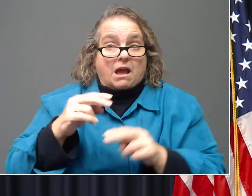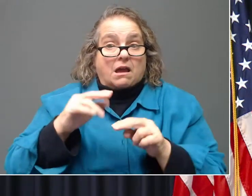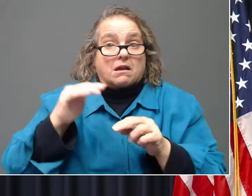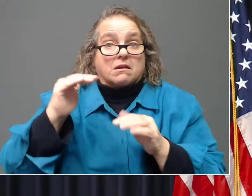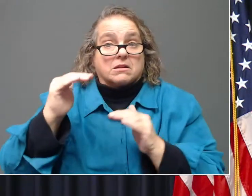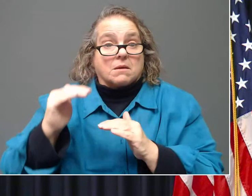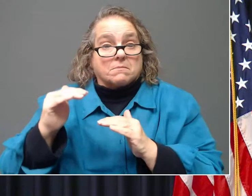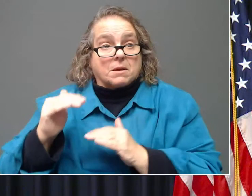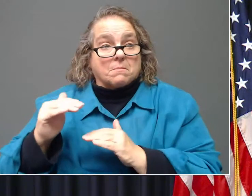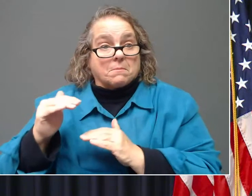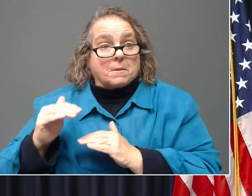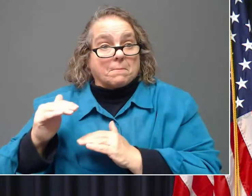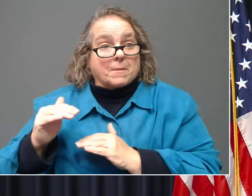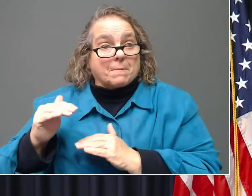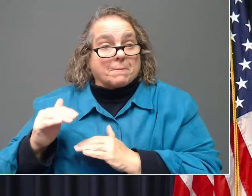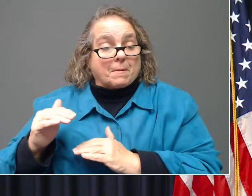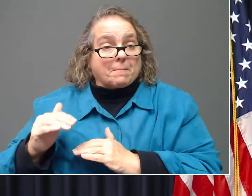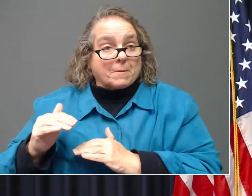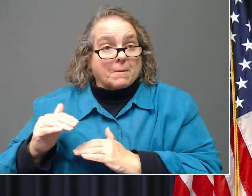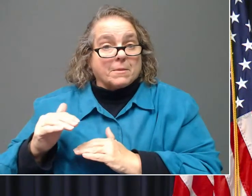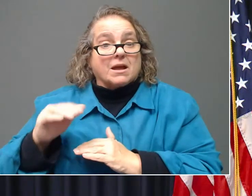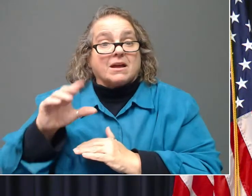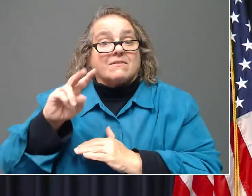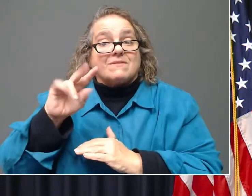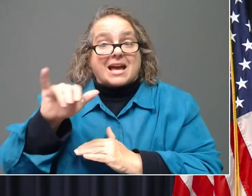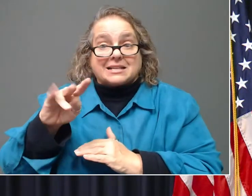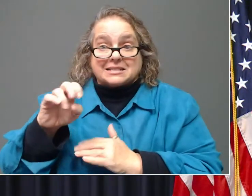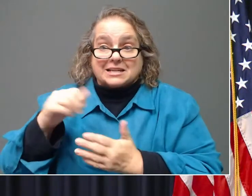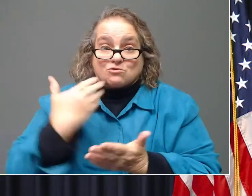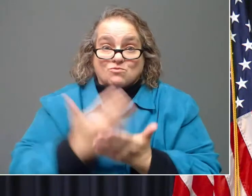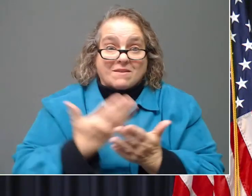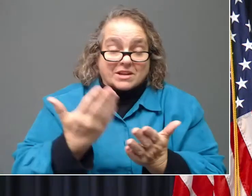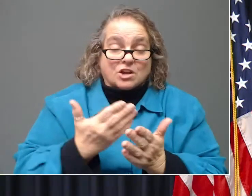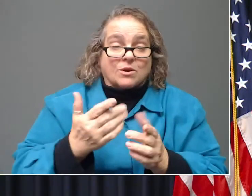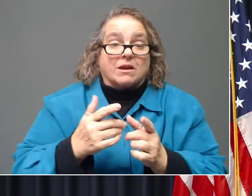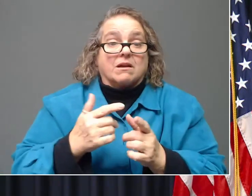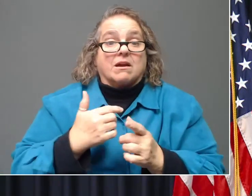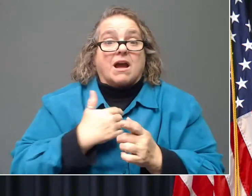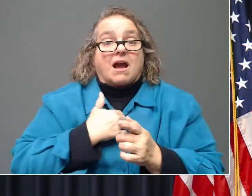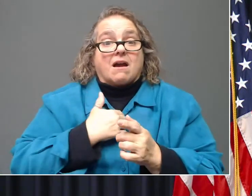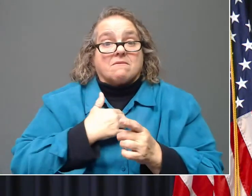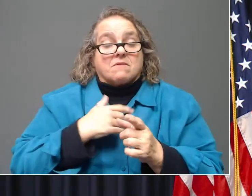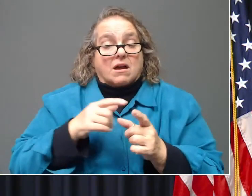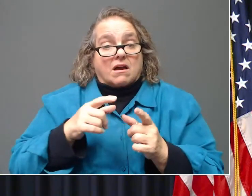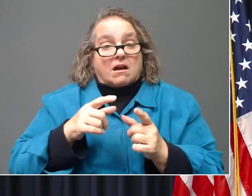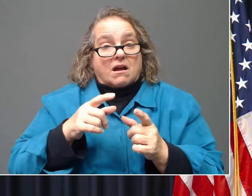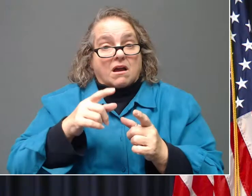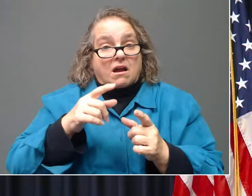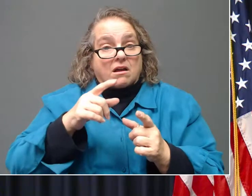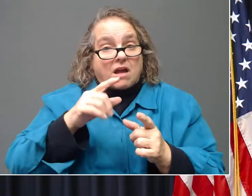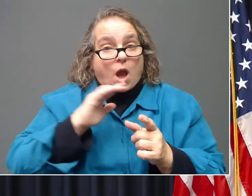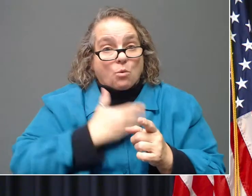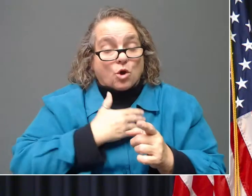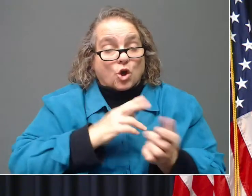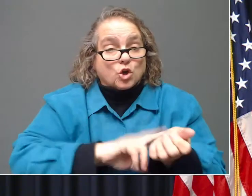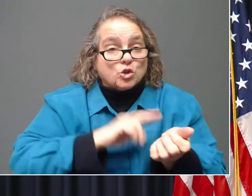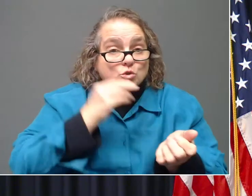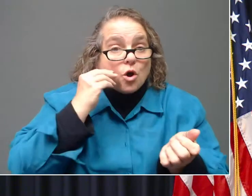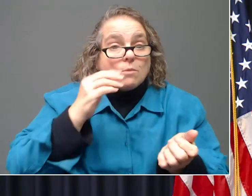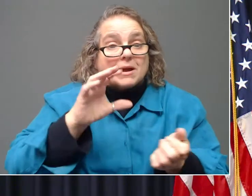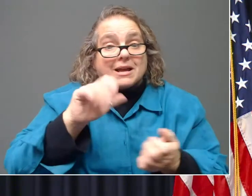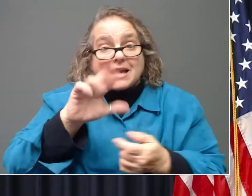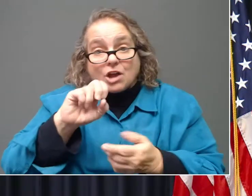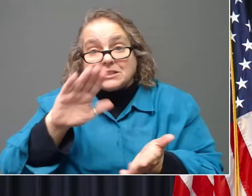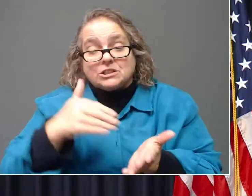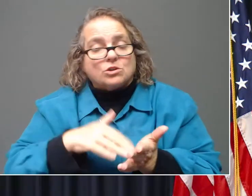us getting through all the first round of licensed long-term care centers, that we make sure we lose fewer